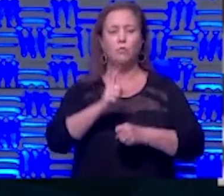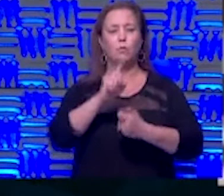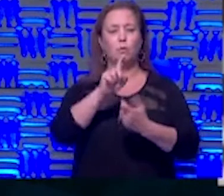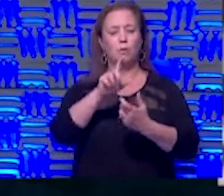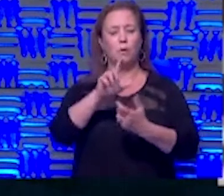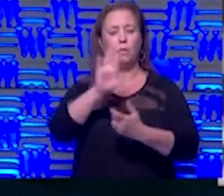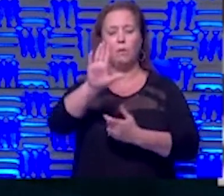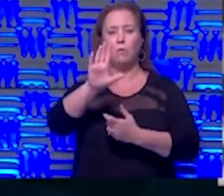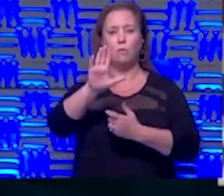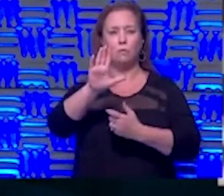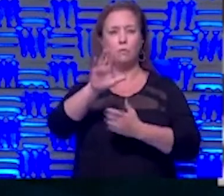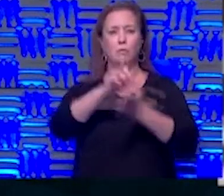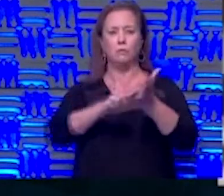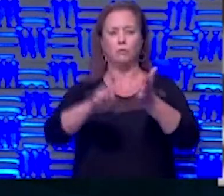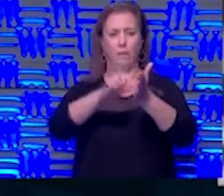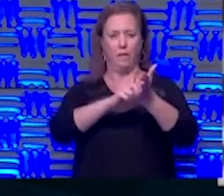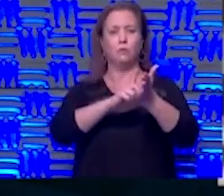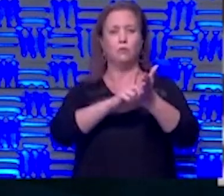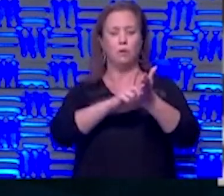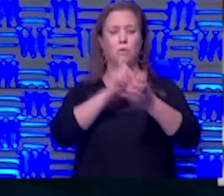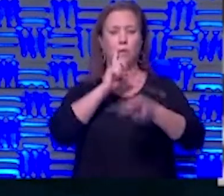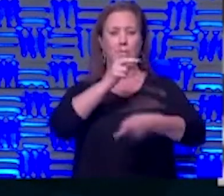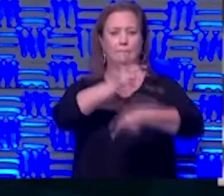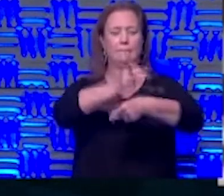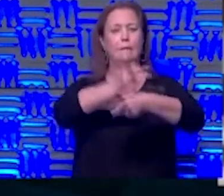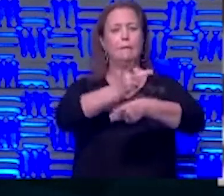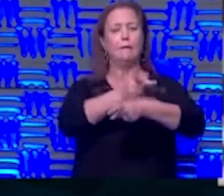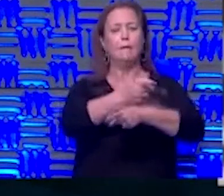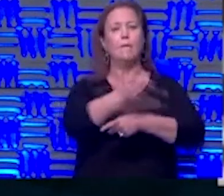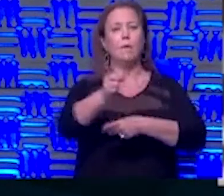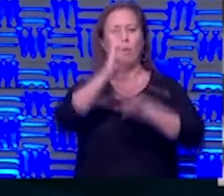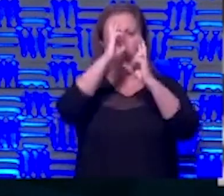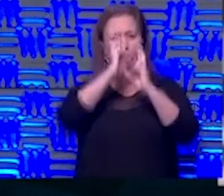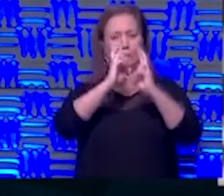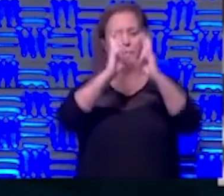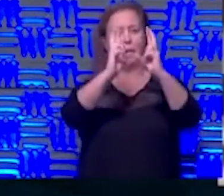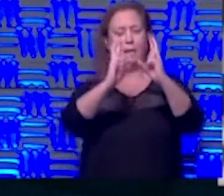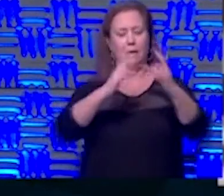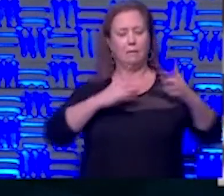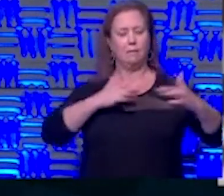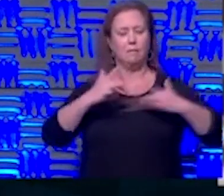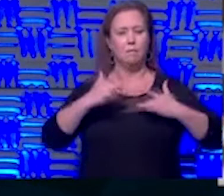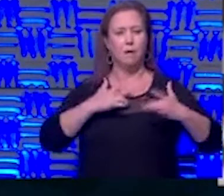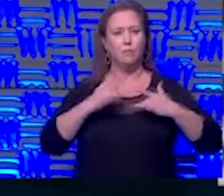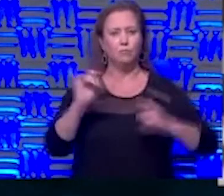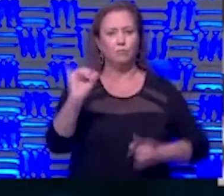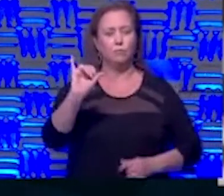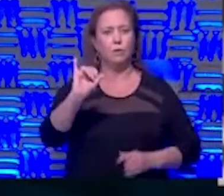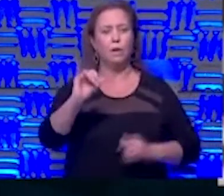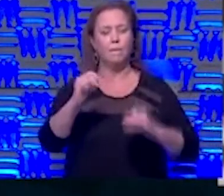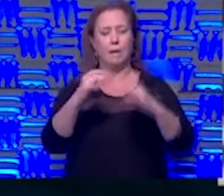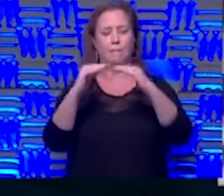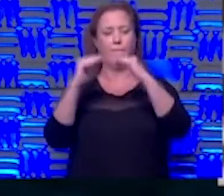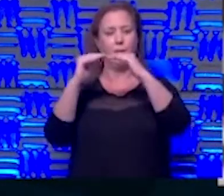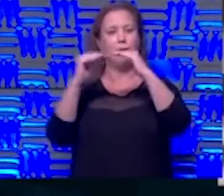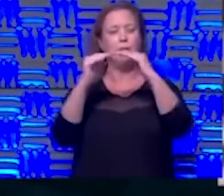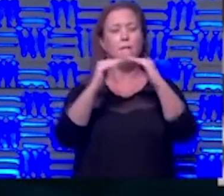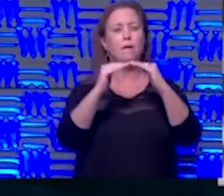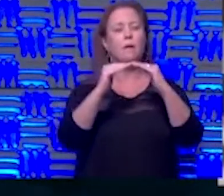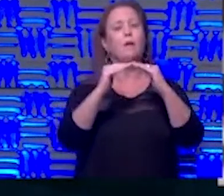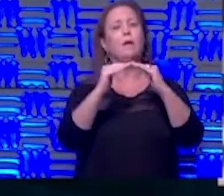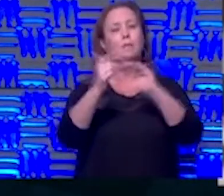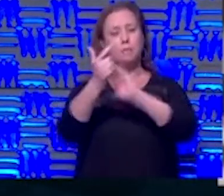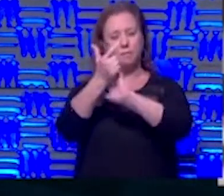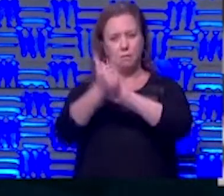those allegations are appropriately treated with respect and with consideration, that fairness and the law